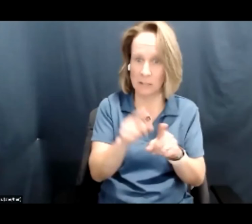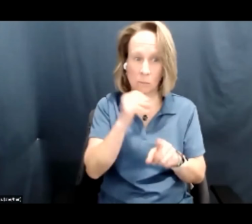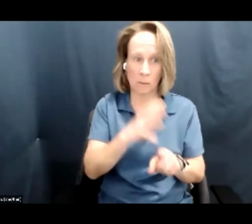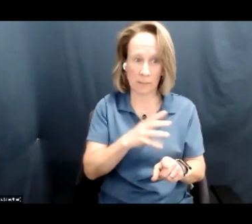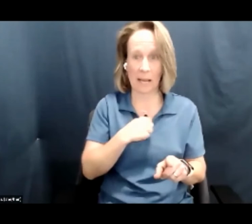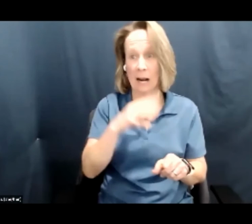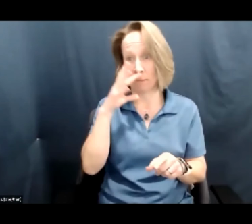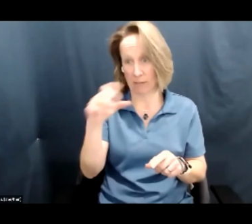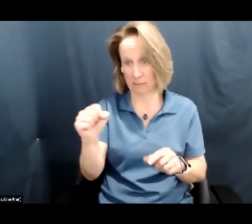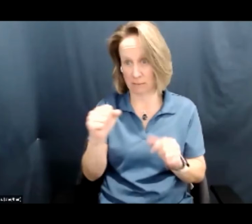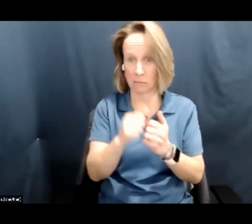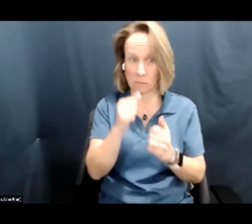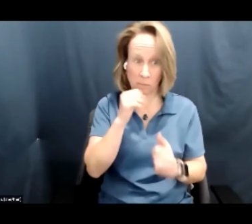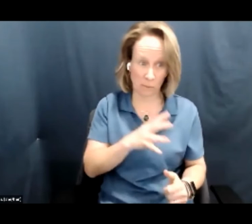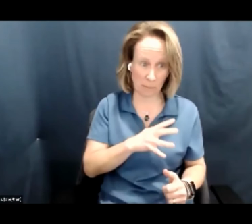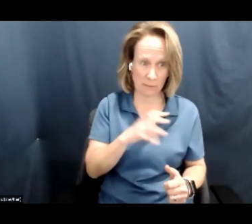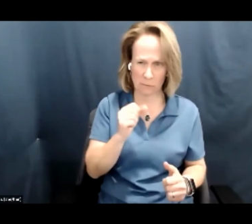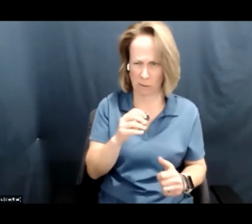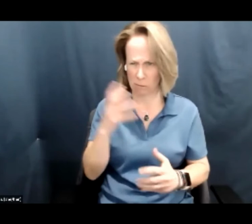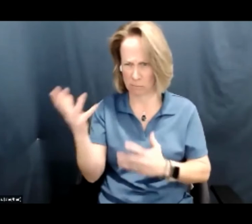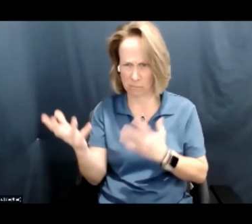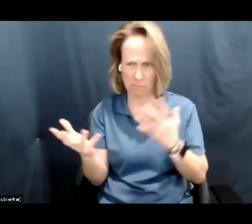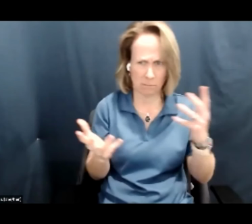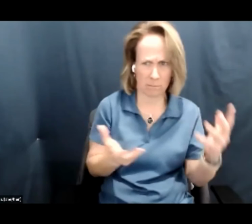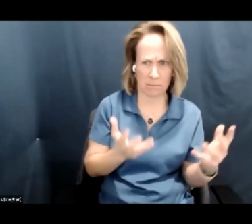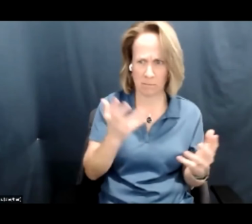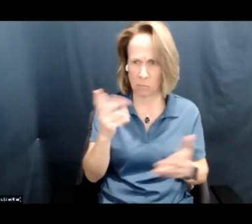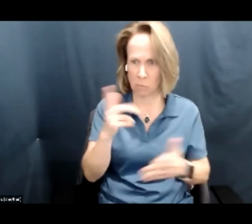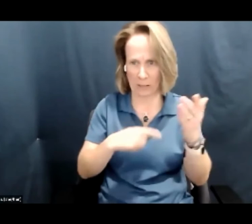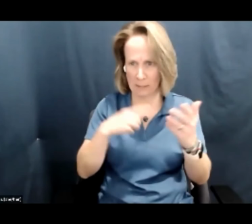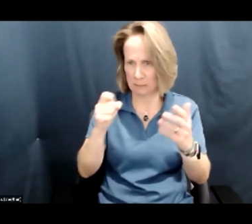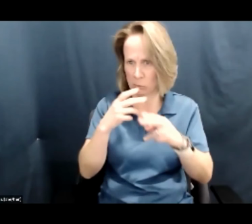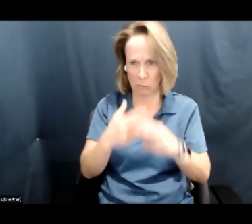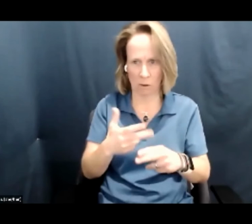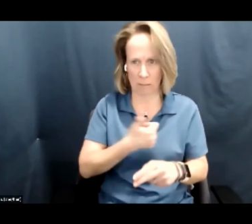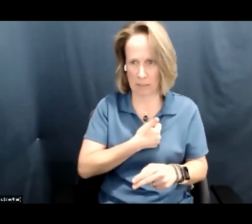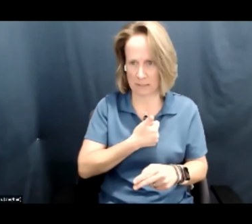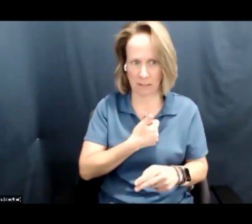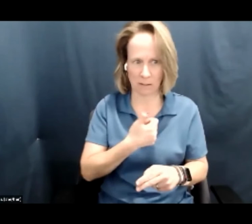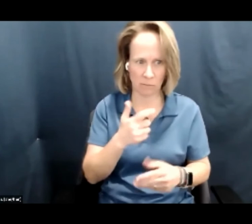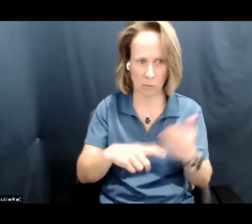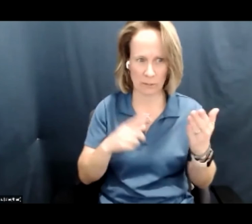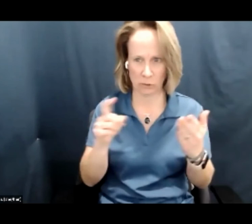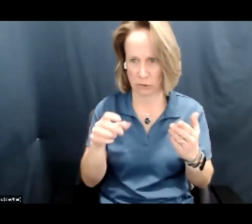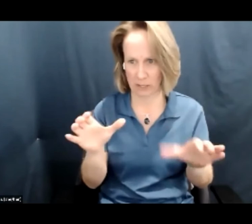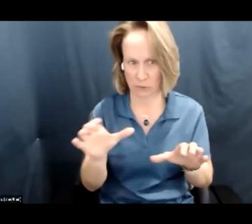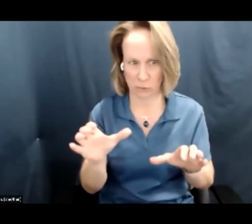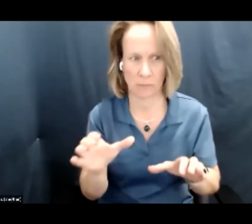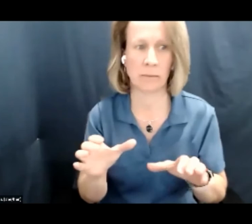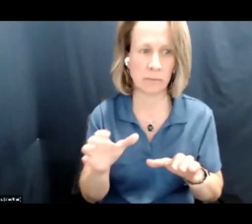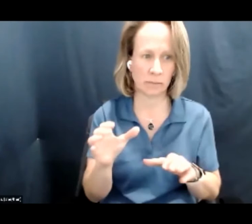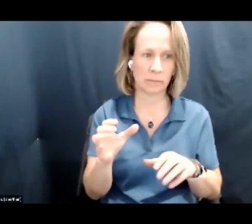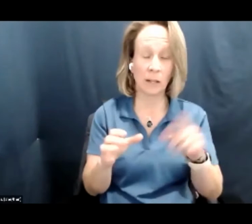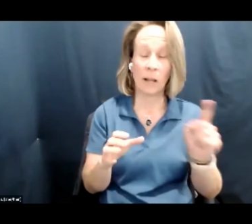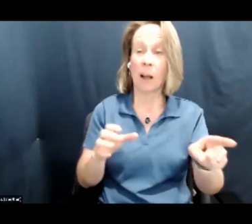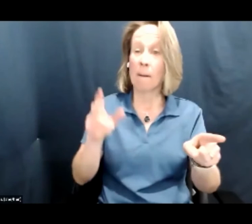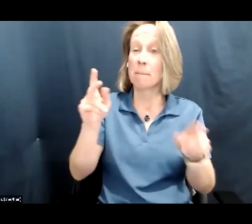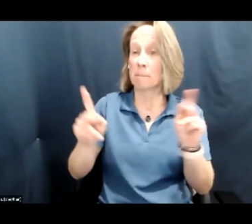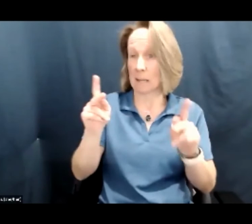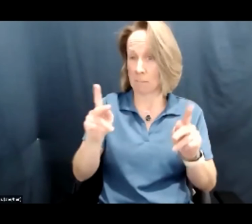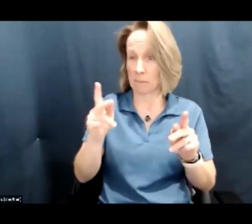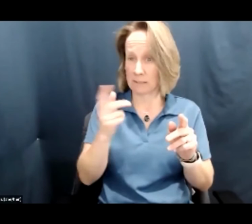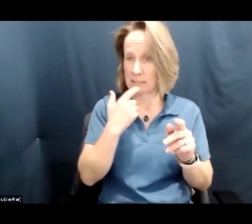So it's like, what am I supposed to call myself? What should I do here? And that's why when people say, what's your sexual orientation? I'm just like,